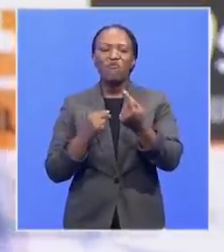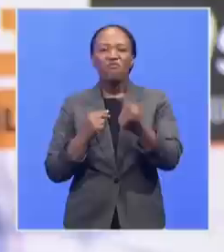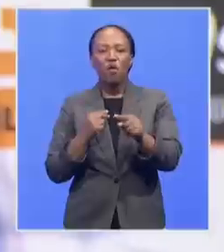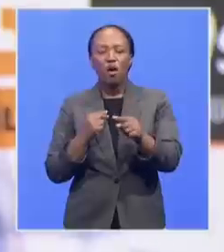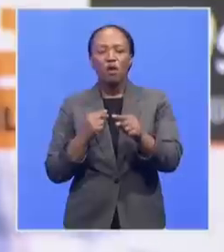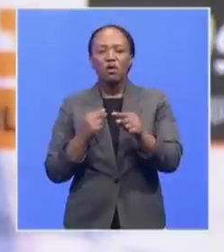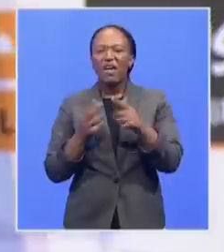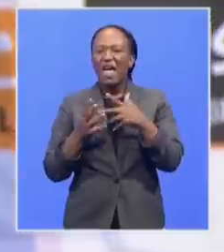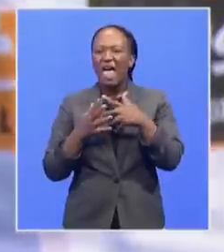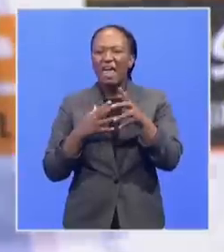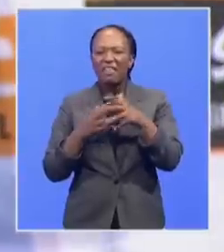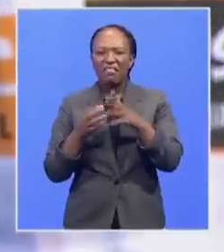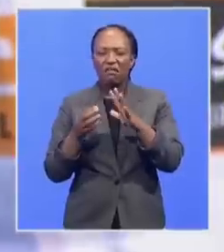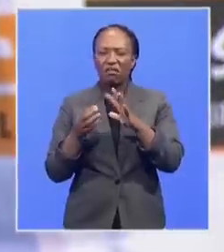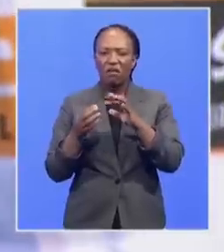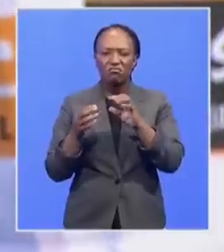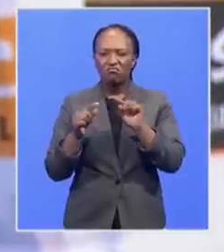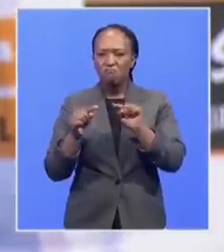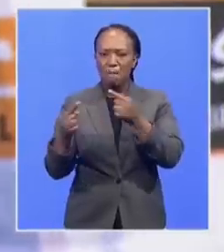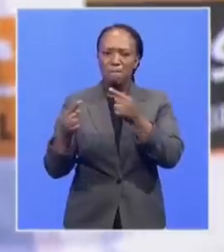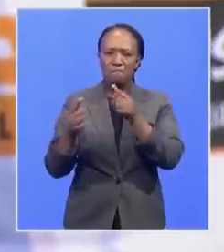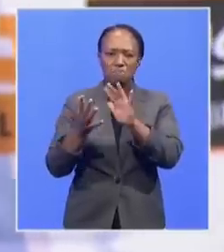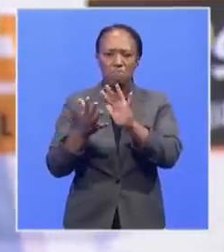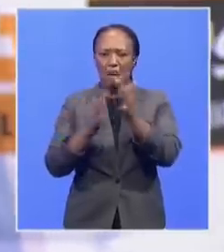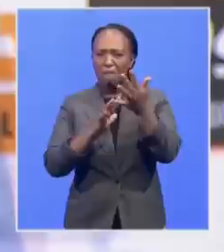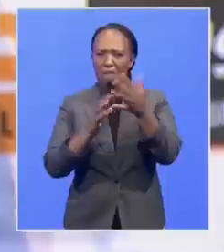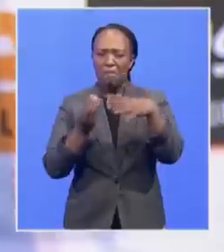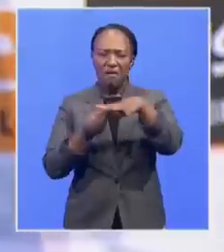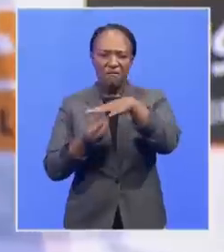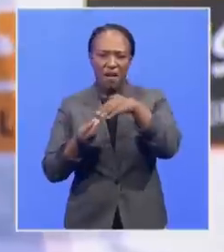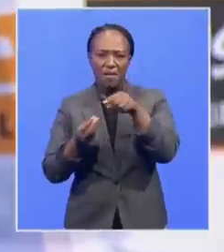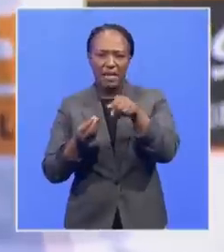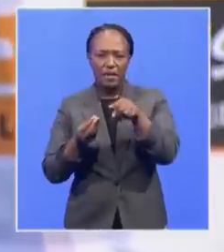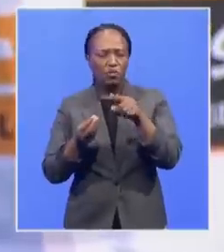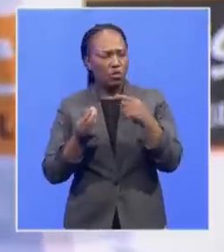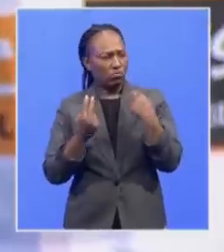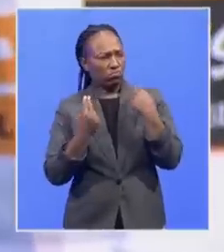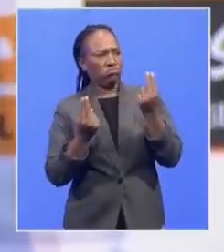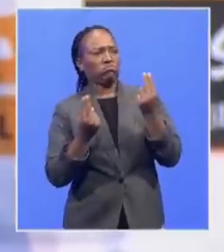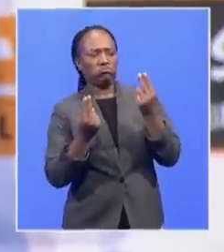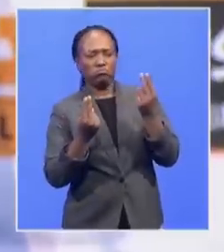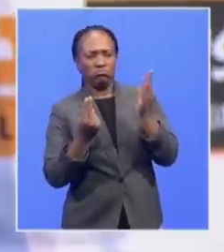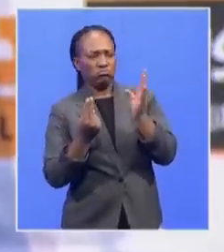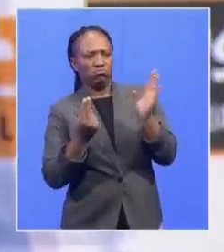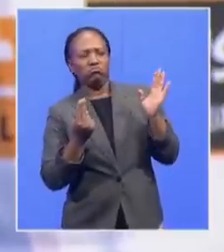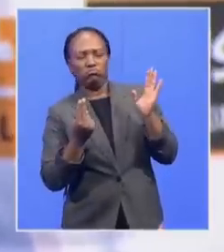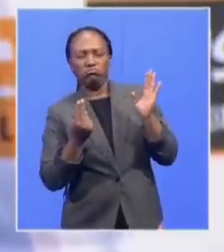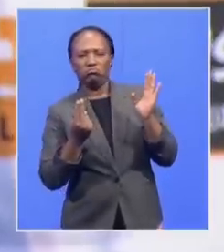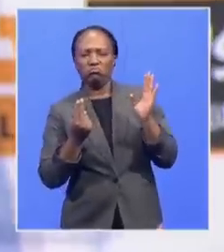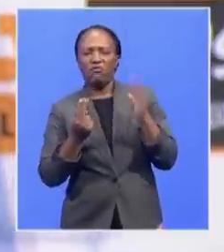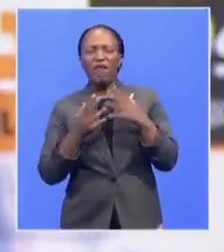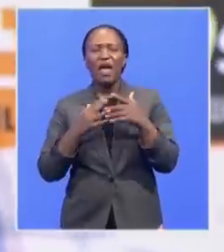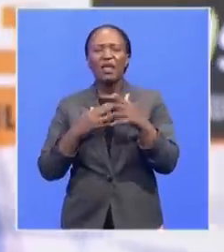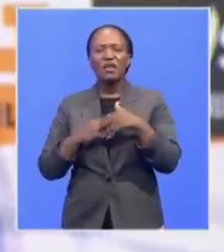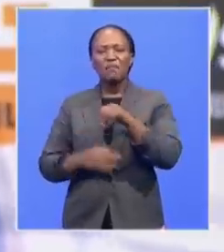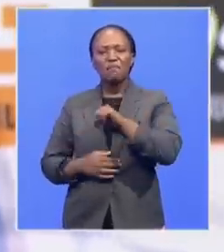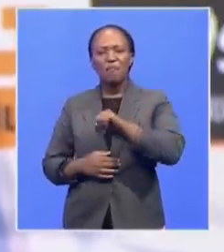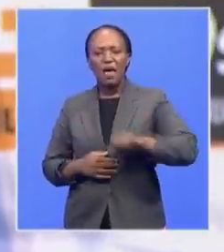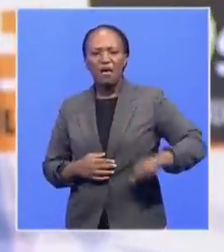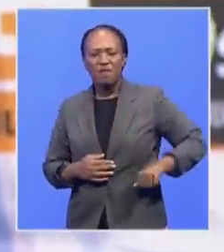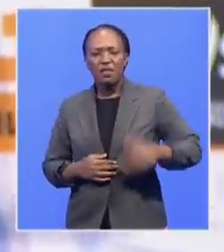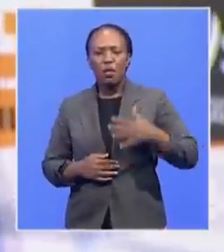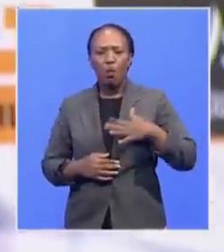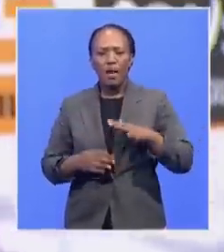family, and behavior of those who want to destabilize this South African